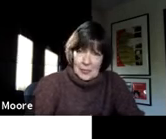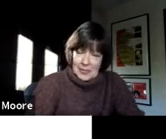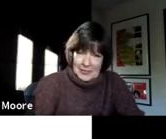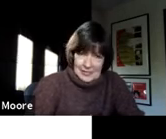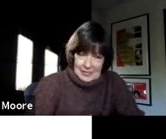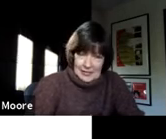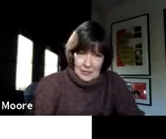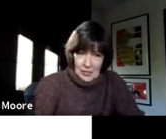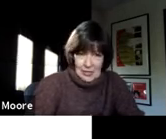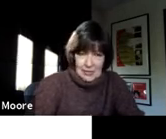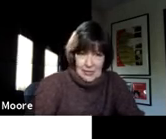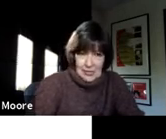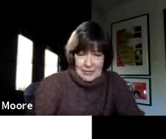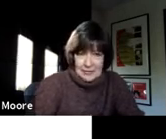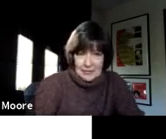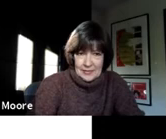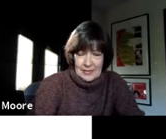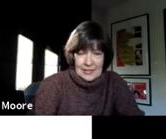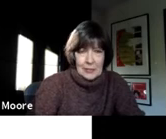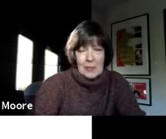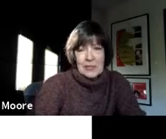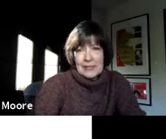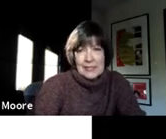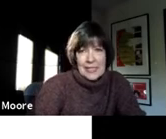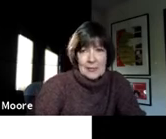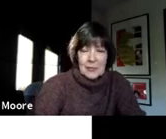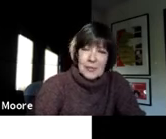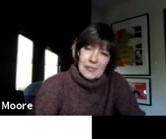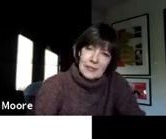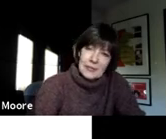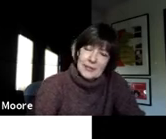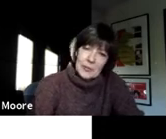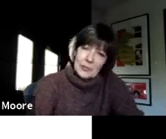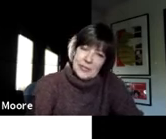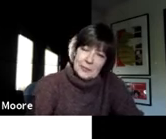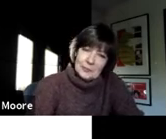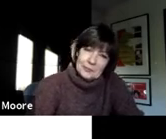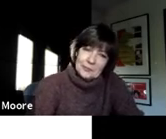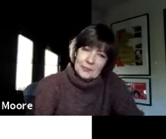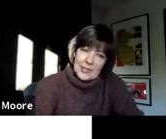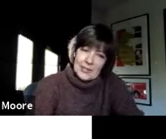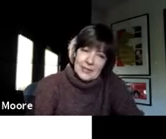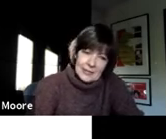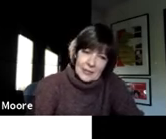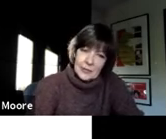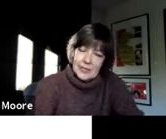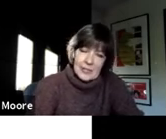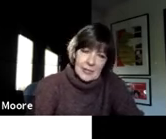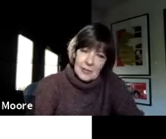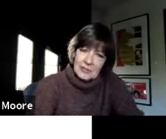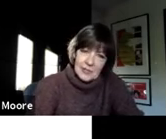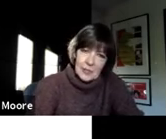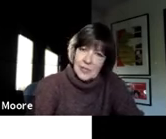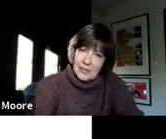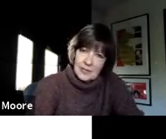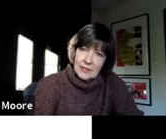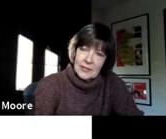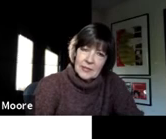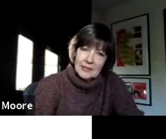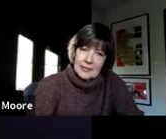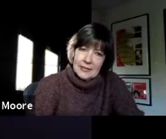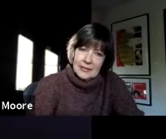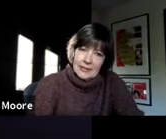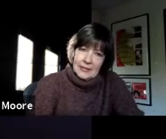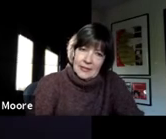Audience experiences have changed. I can't remember the last time I was at a movie. I like going to see my films in a